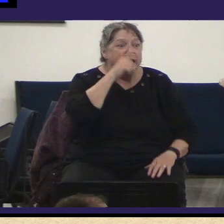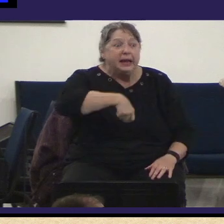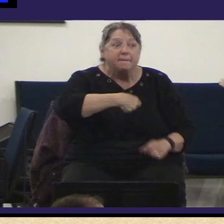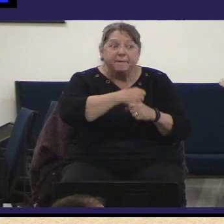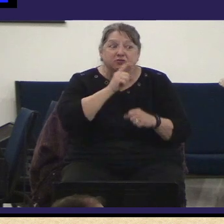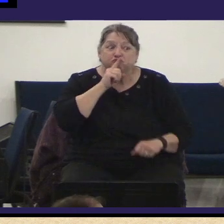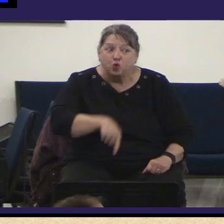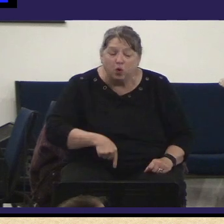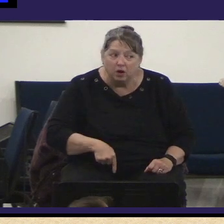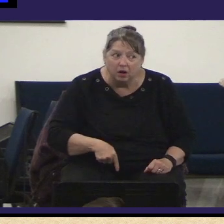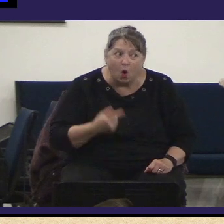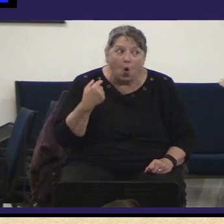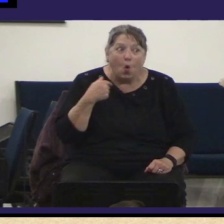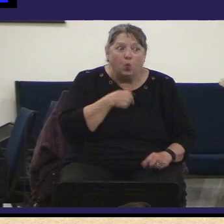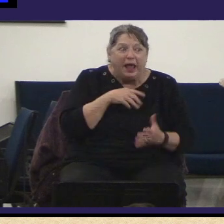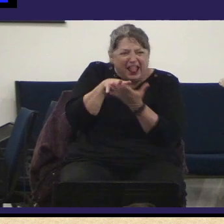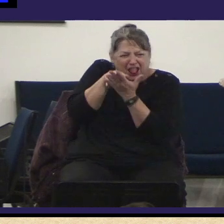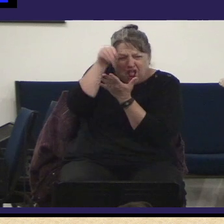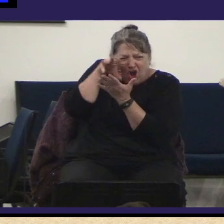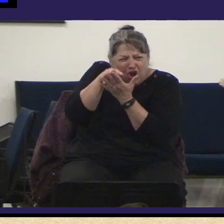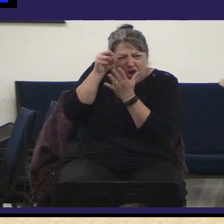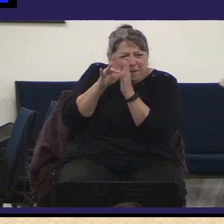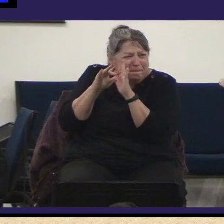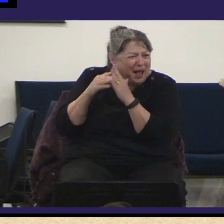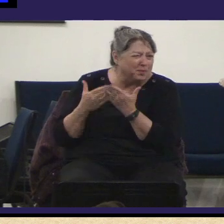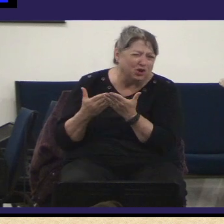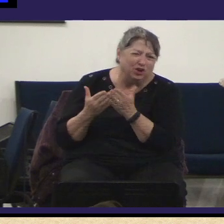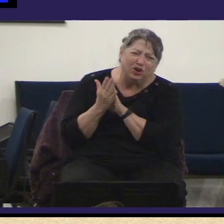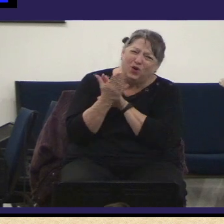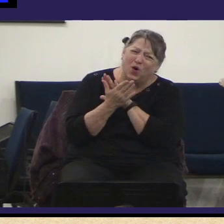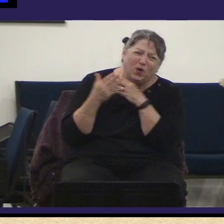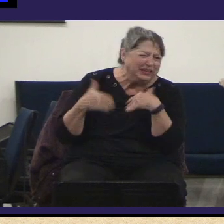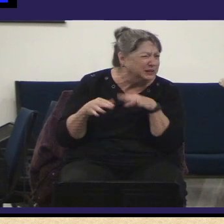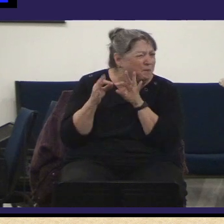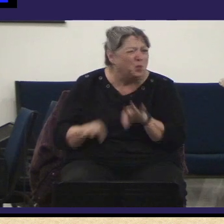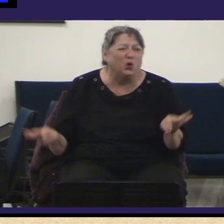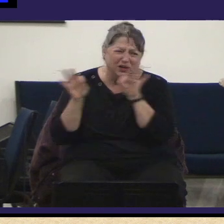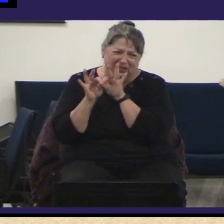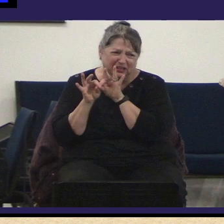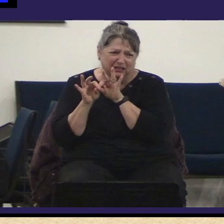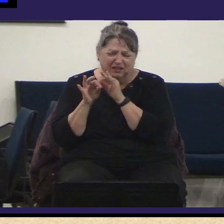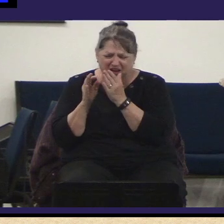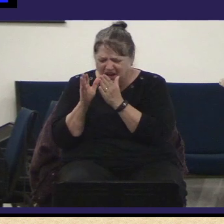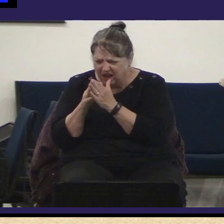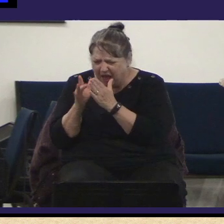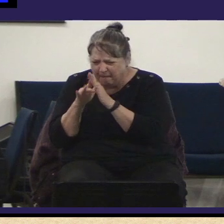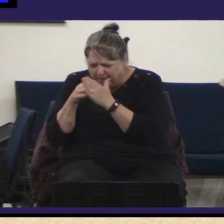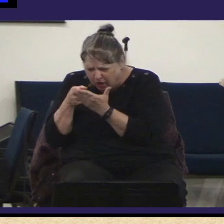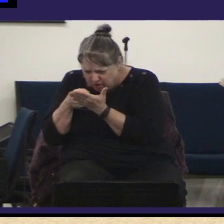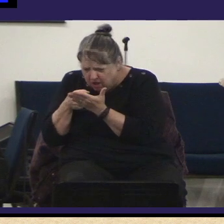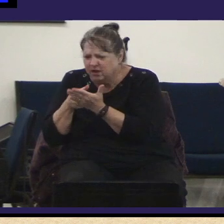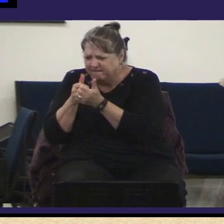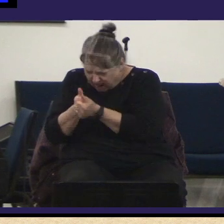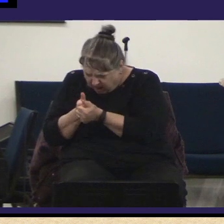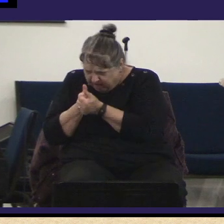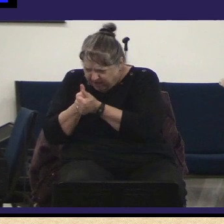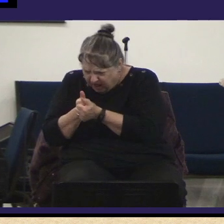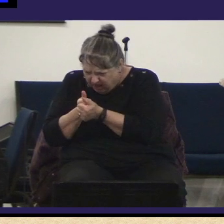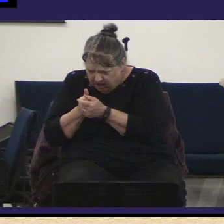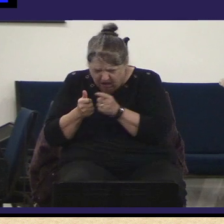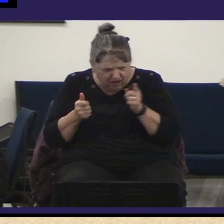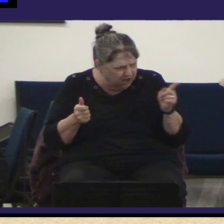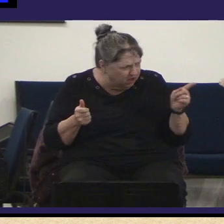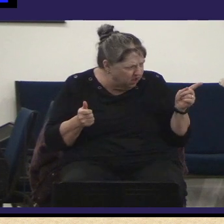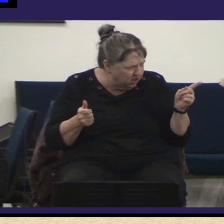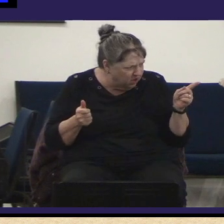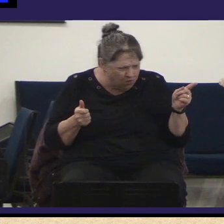the Word of God, and anything that deviates from the Word of God, we need to reject it. Resist it. Get thee